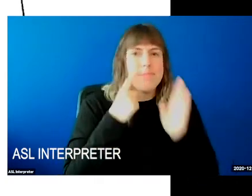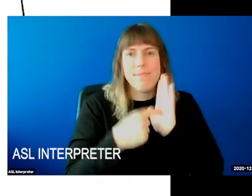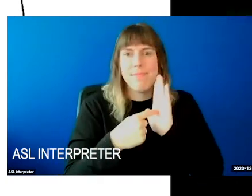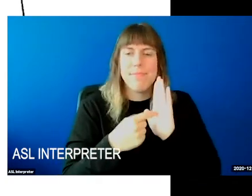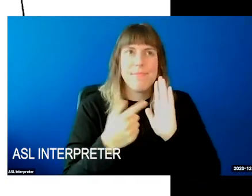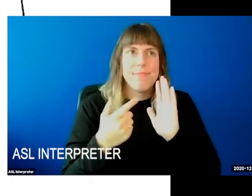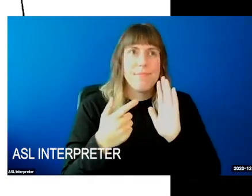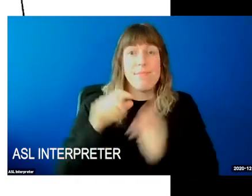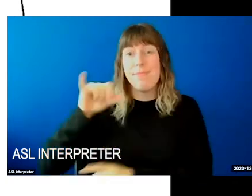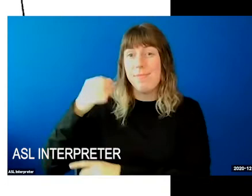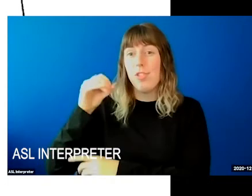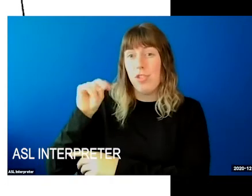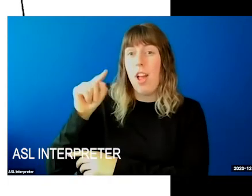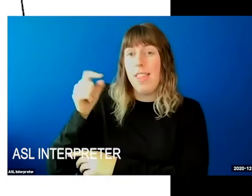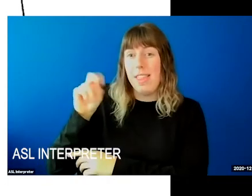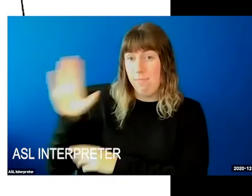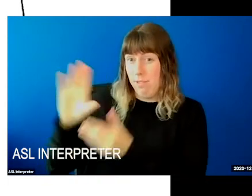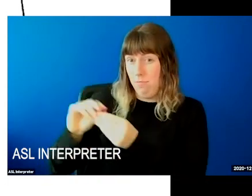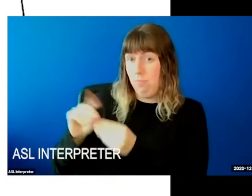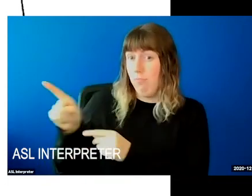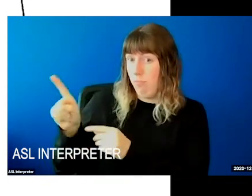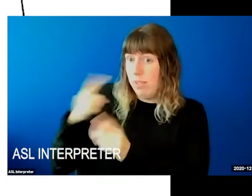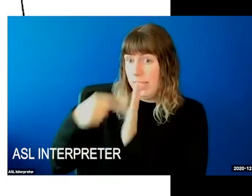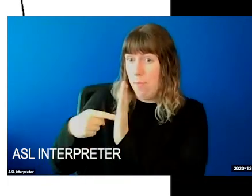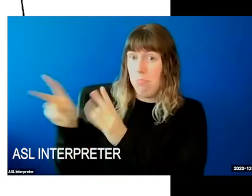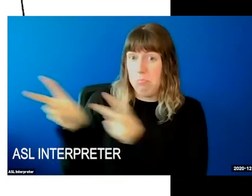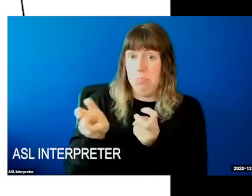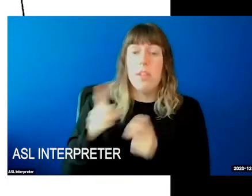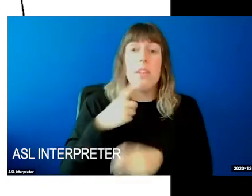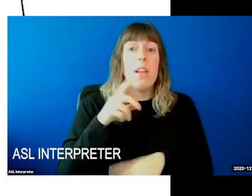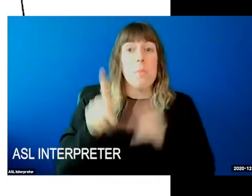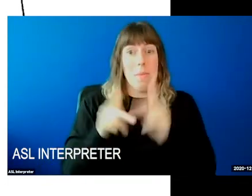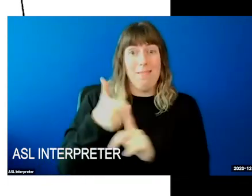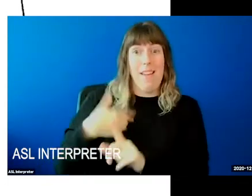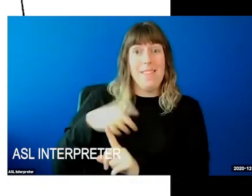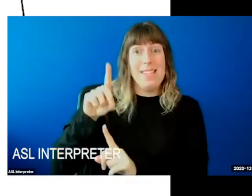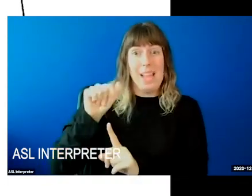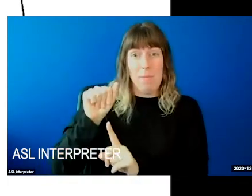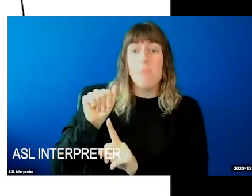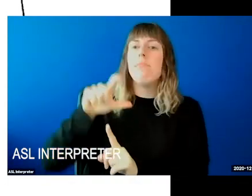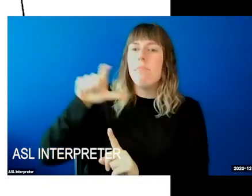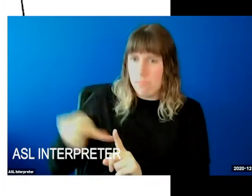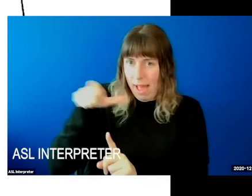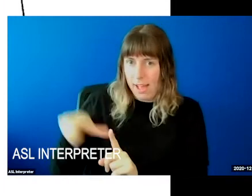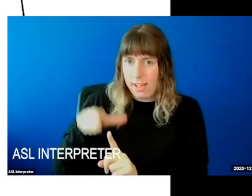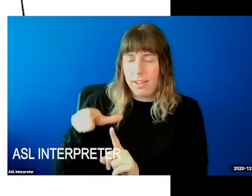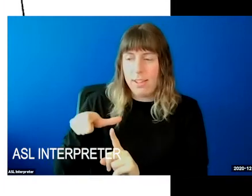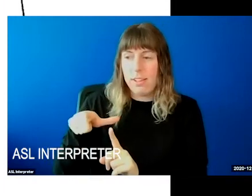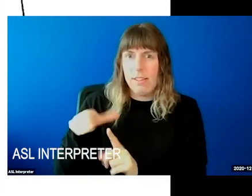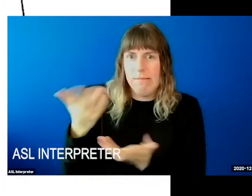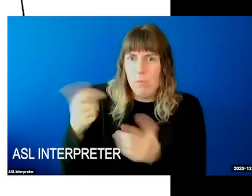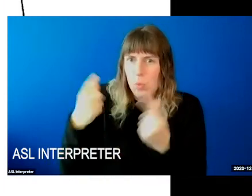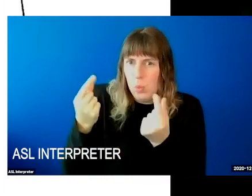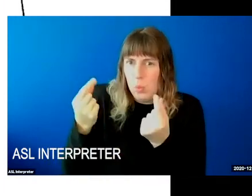to take Jonathan's example, the situation of disabled people in the province of Quebec, we have 4 ways we